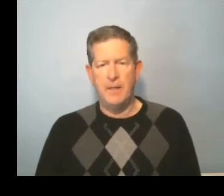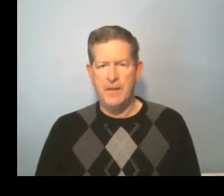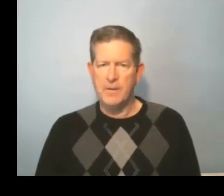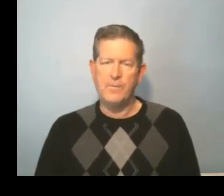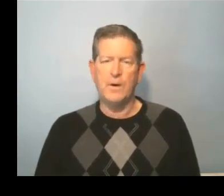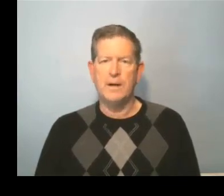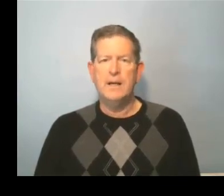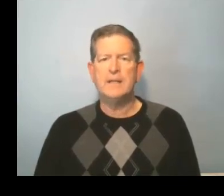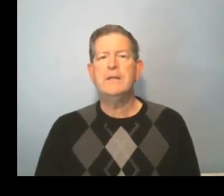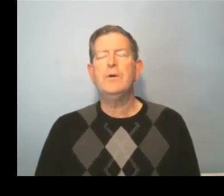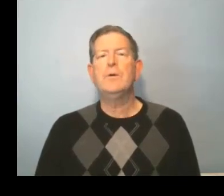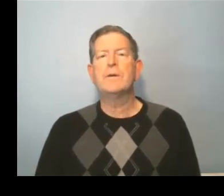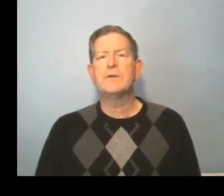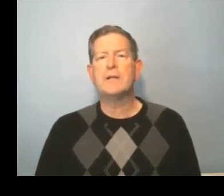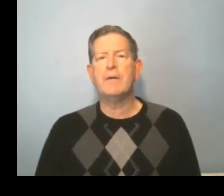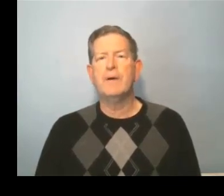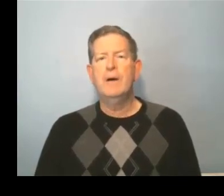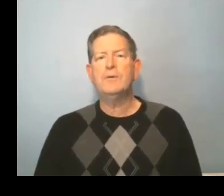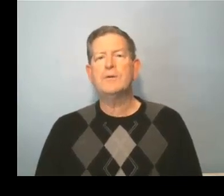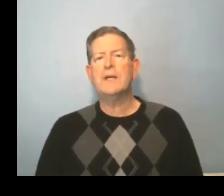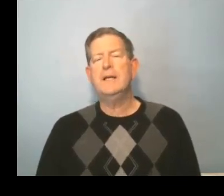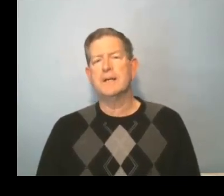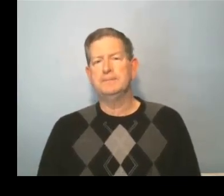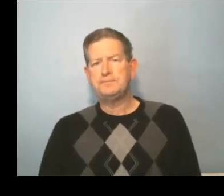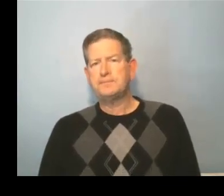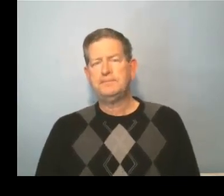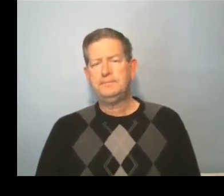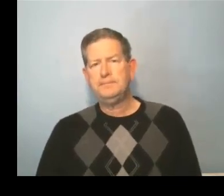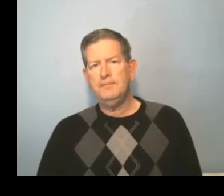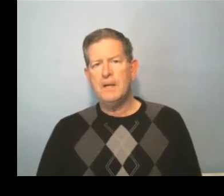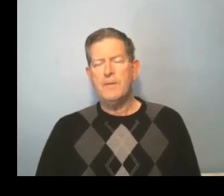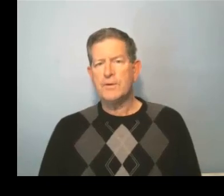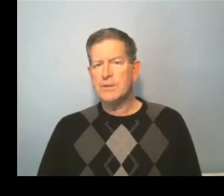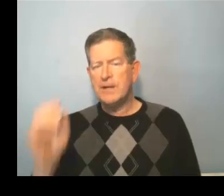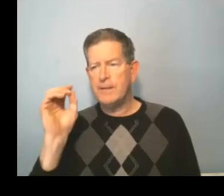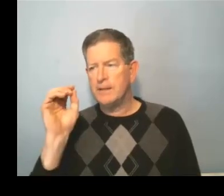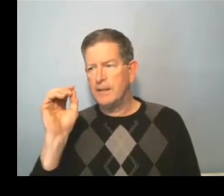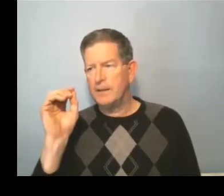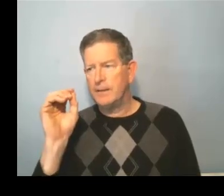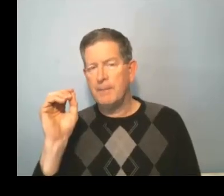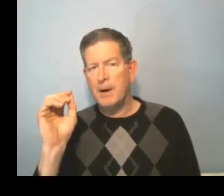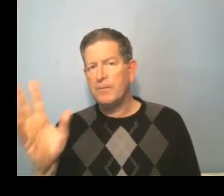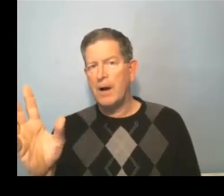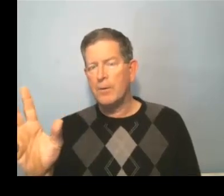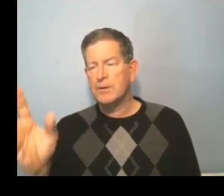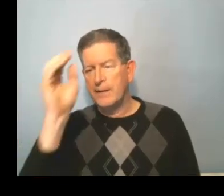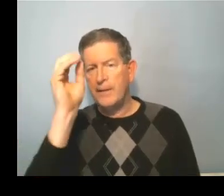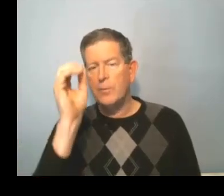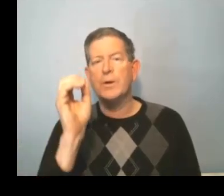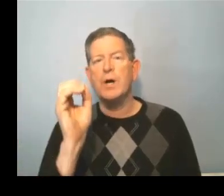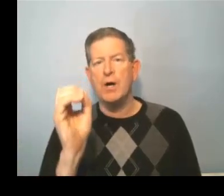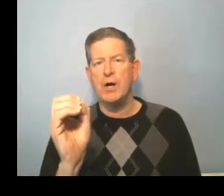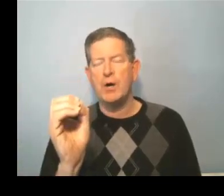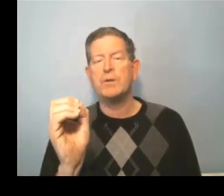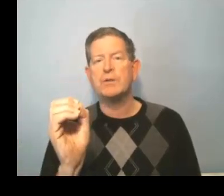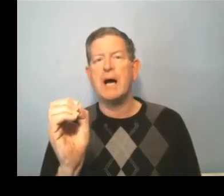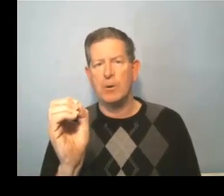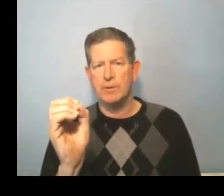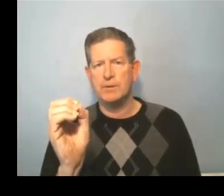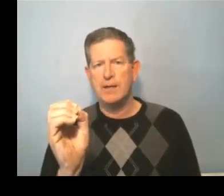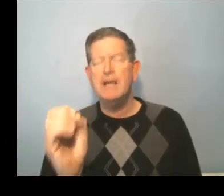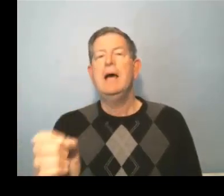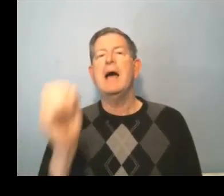7h10, therefore. Let's see if you can do this yourself. What would you say here? First say the amount of hours, and then the word heure, which